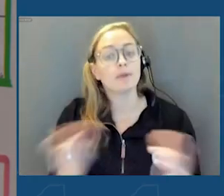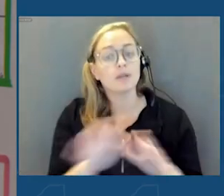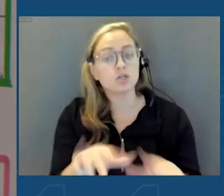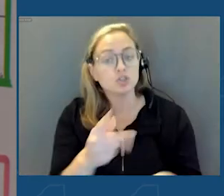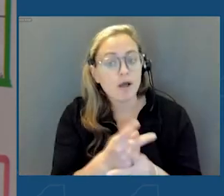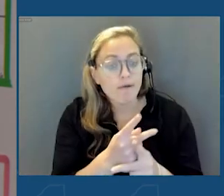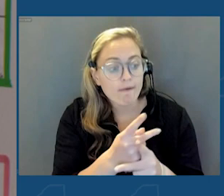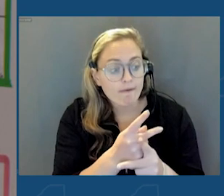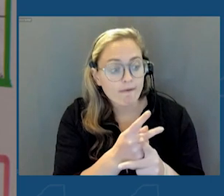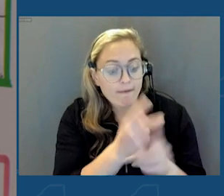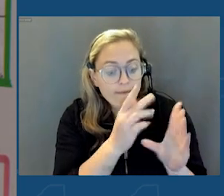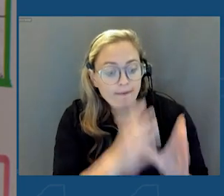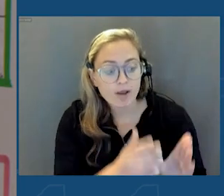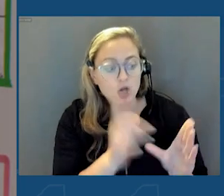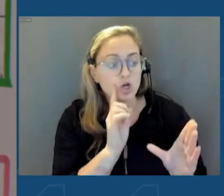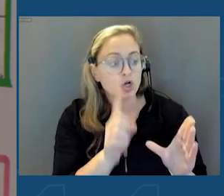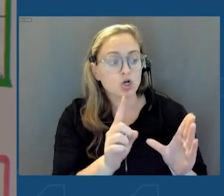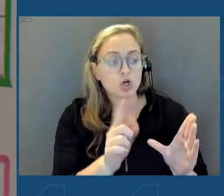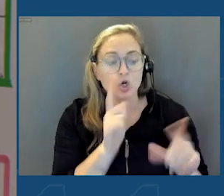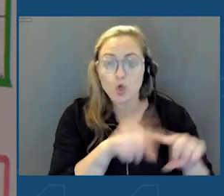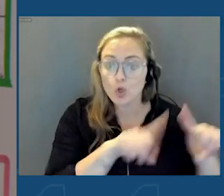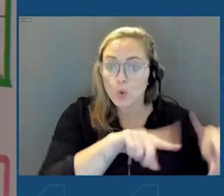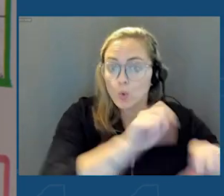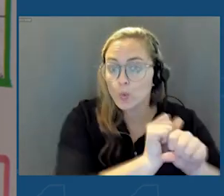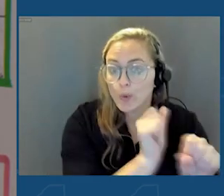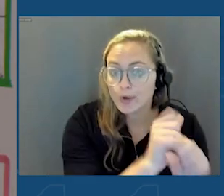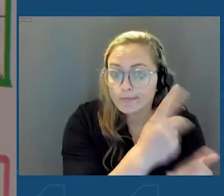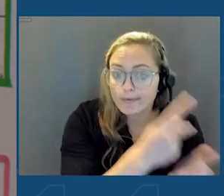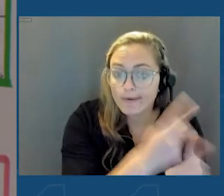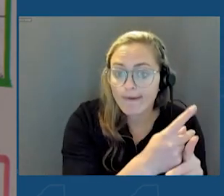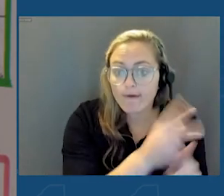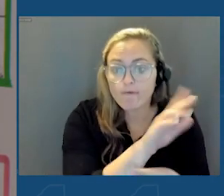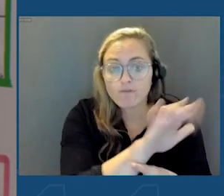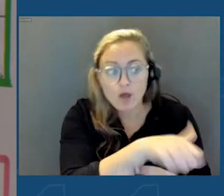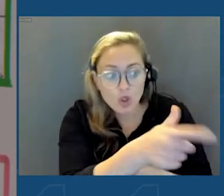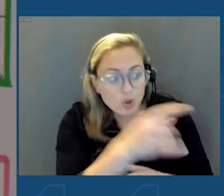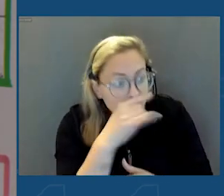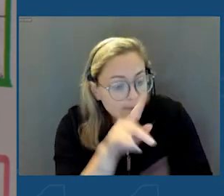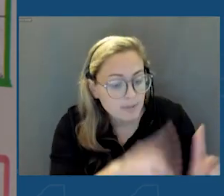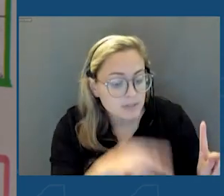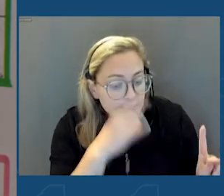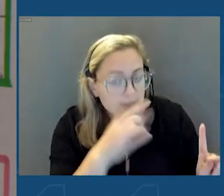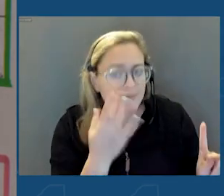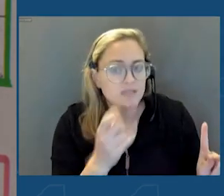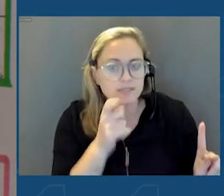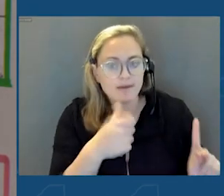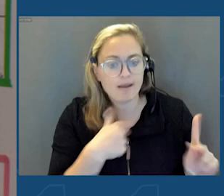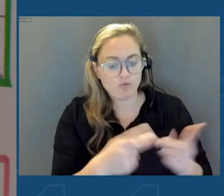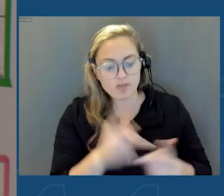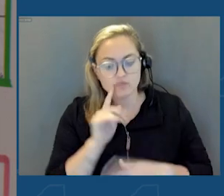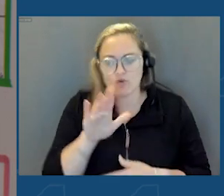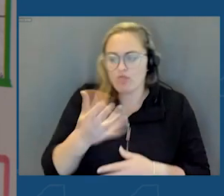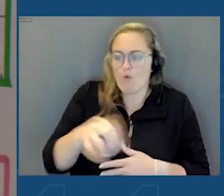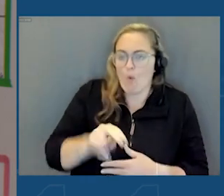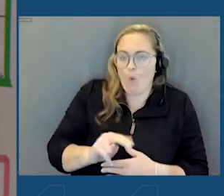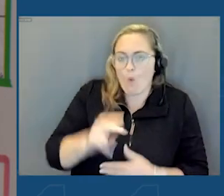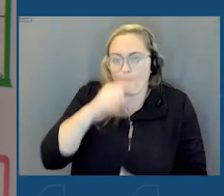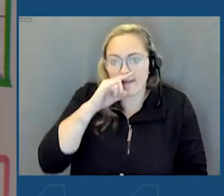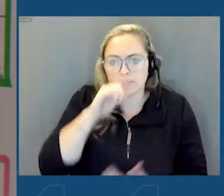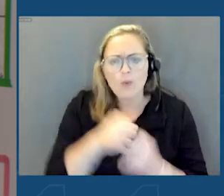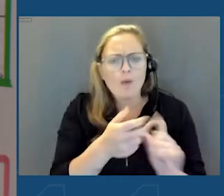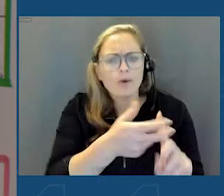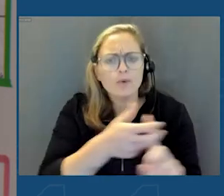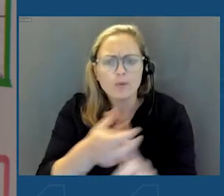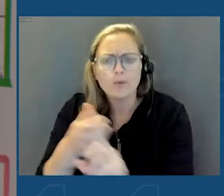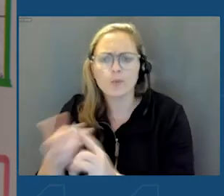kids. They couldn't go to work. It got to be a lot of stress for these families. So how are we going to attract new people? How are we going